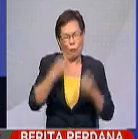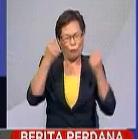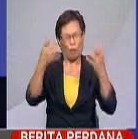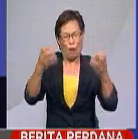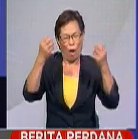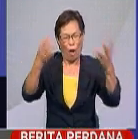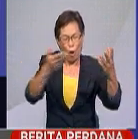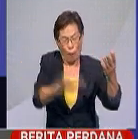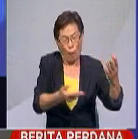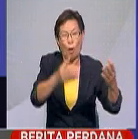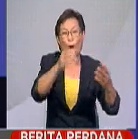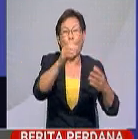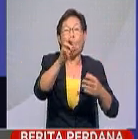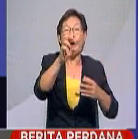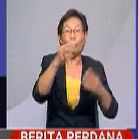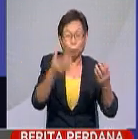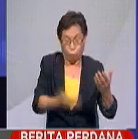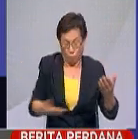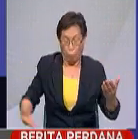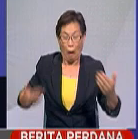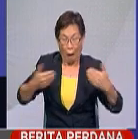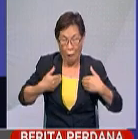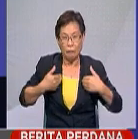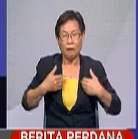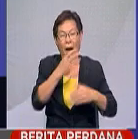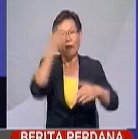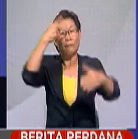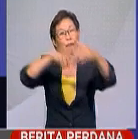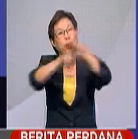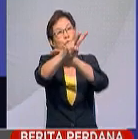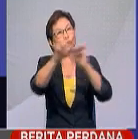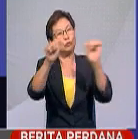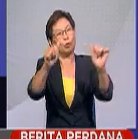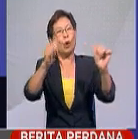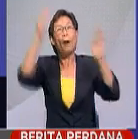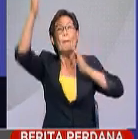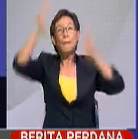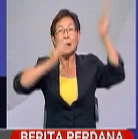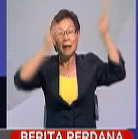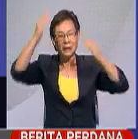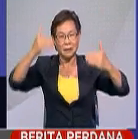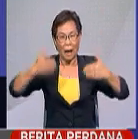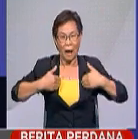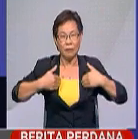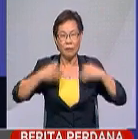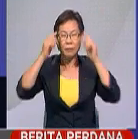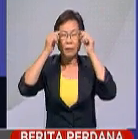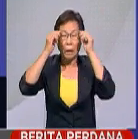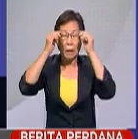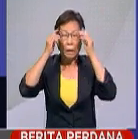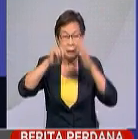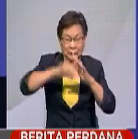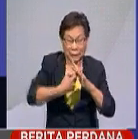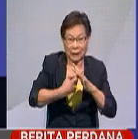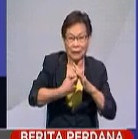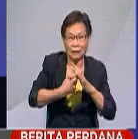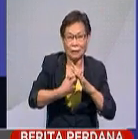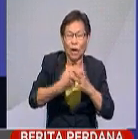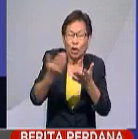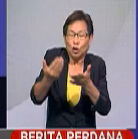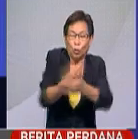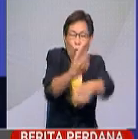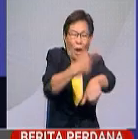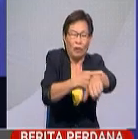of resources and prospects. Our country is poised to embark on a new era of